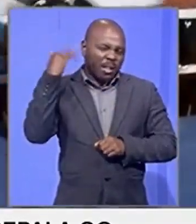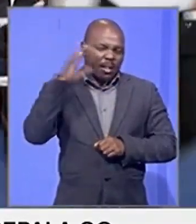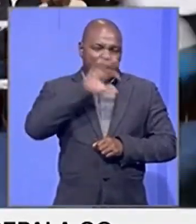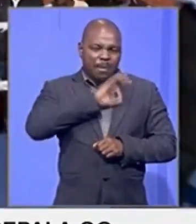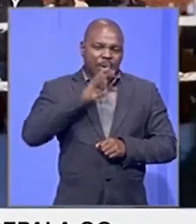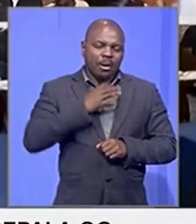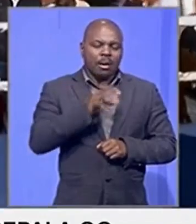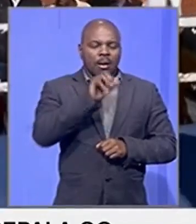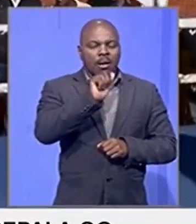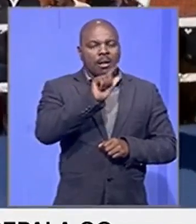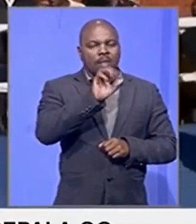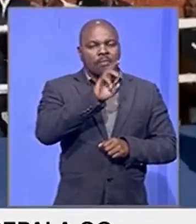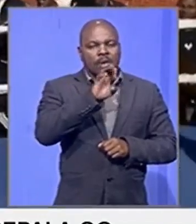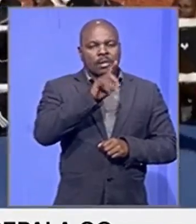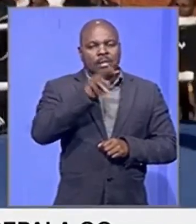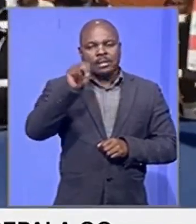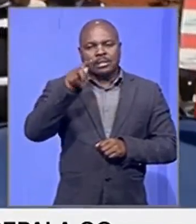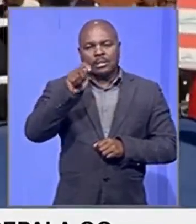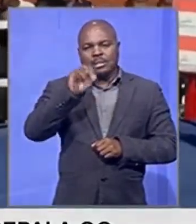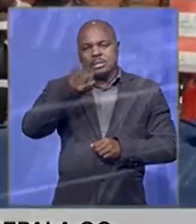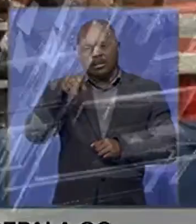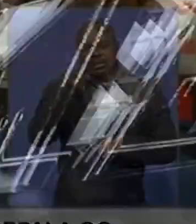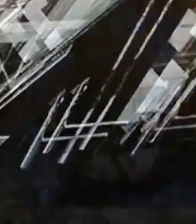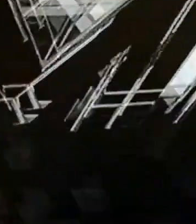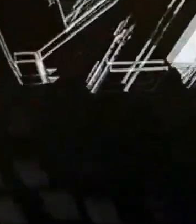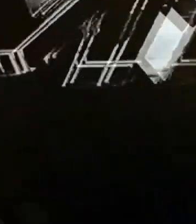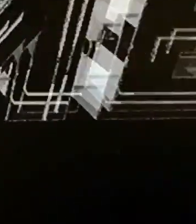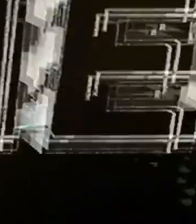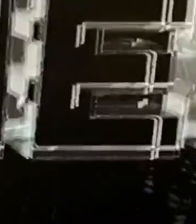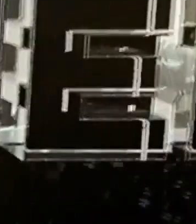Maloba Alfred Nsi.